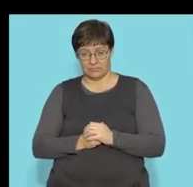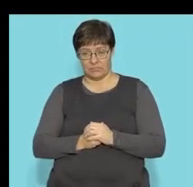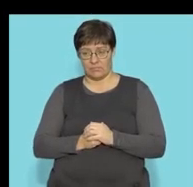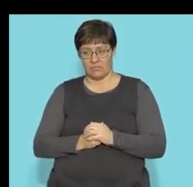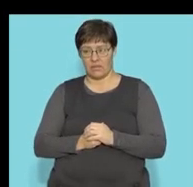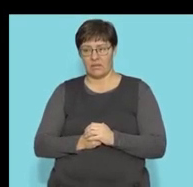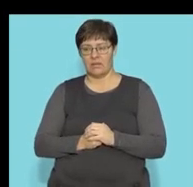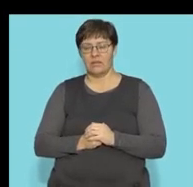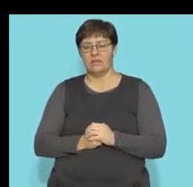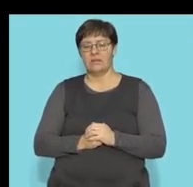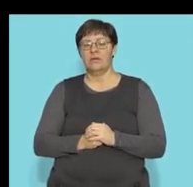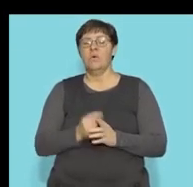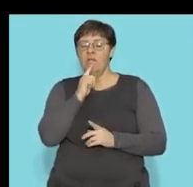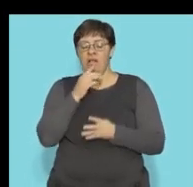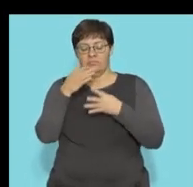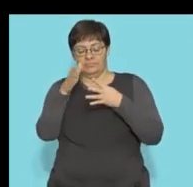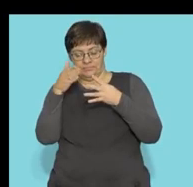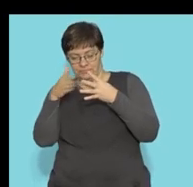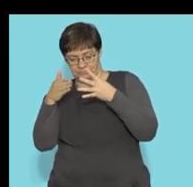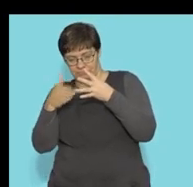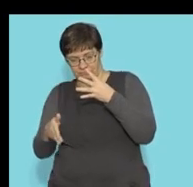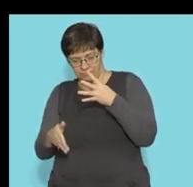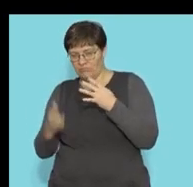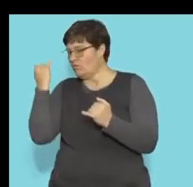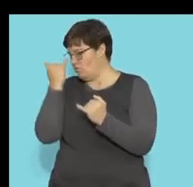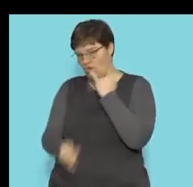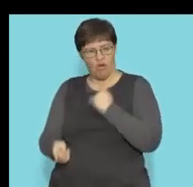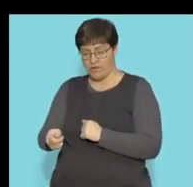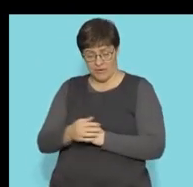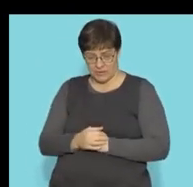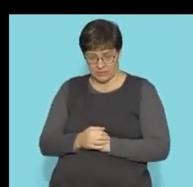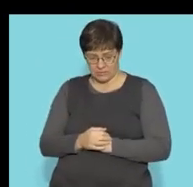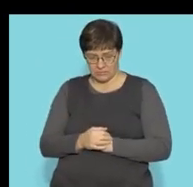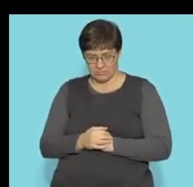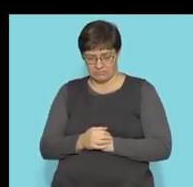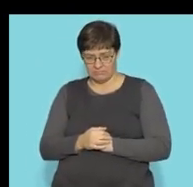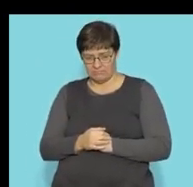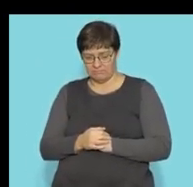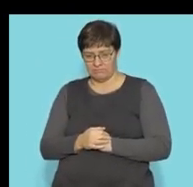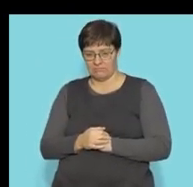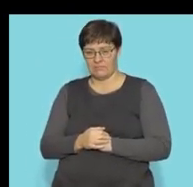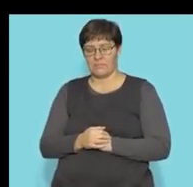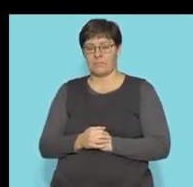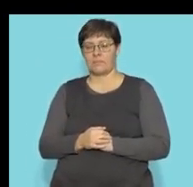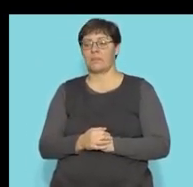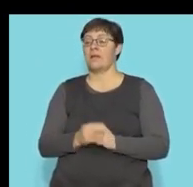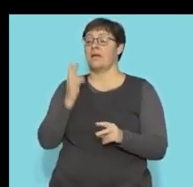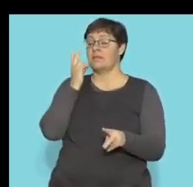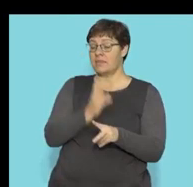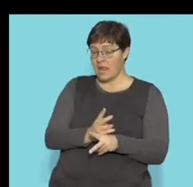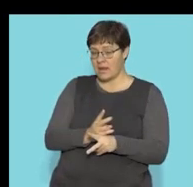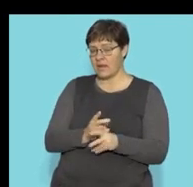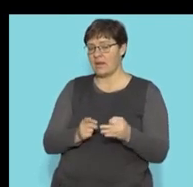We're going to eliminate anything that we think could be incorrect. Then we